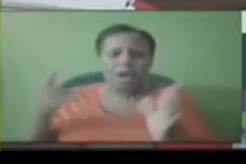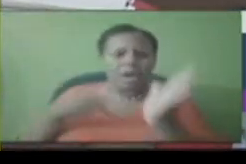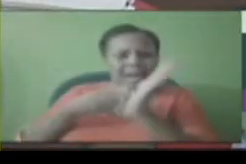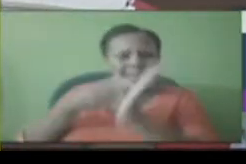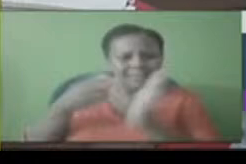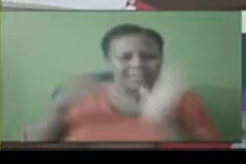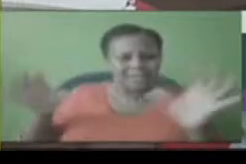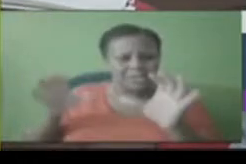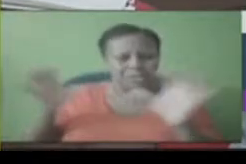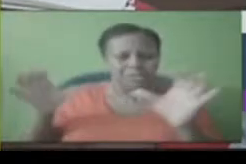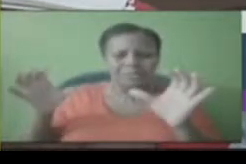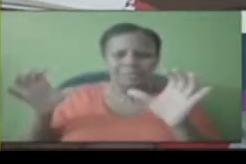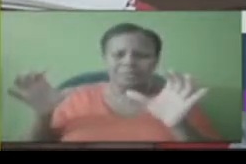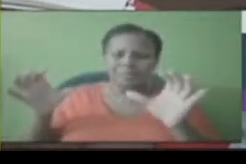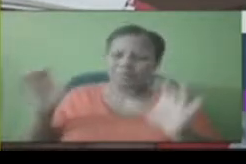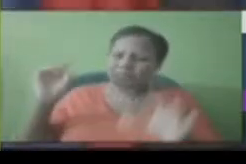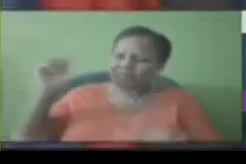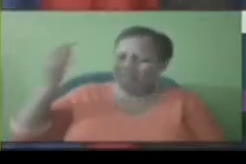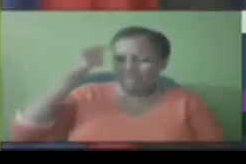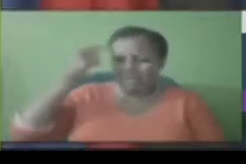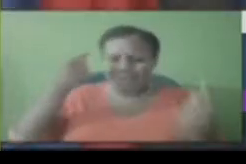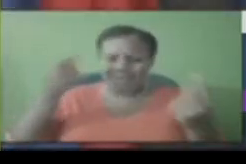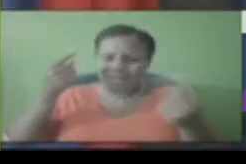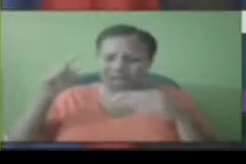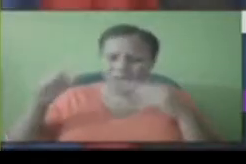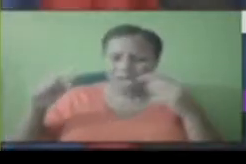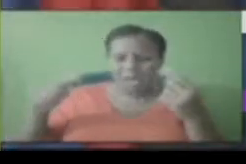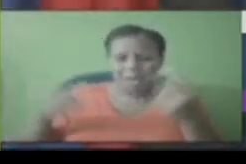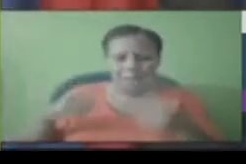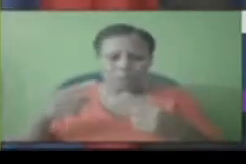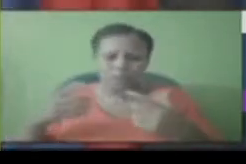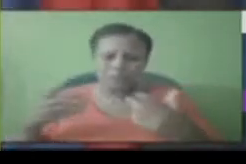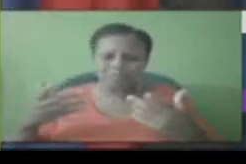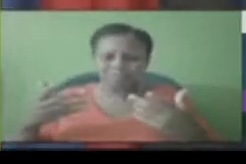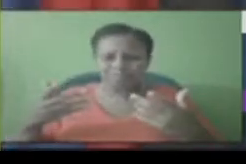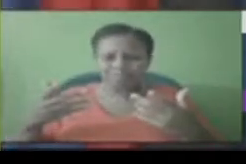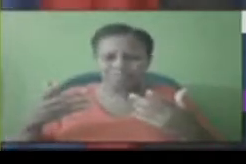that we be able to disclose? No. You have another question? Several more.